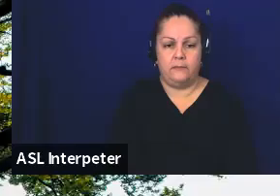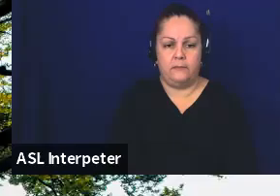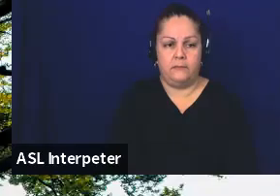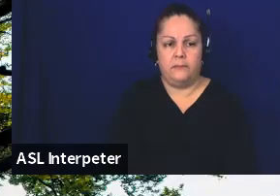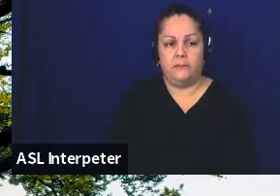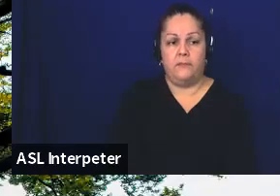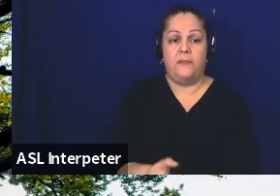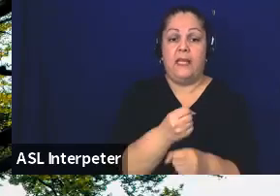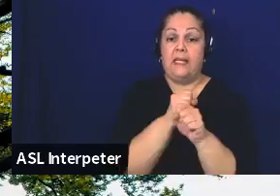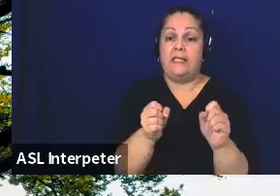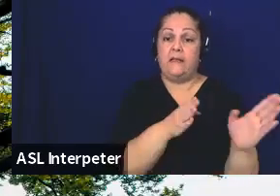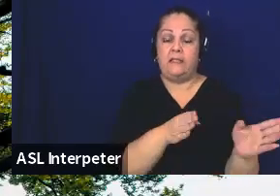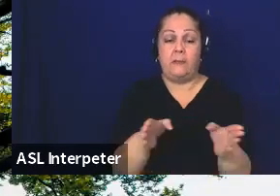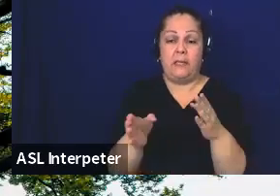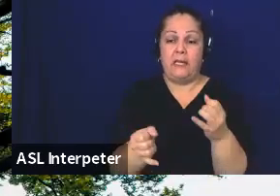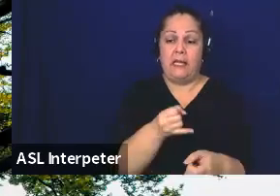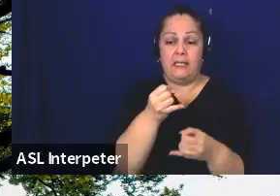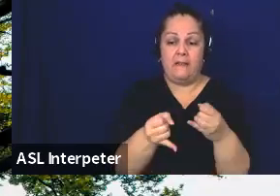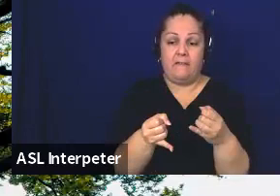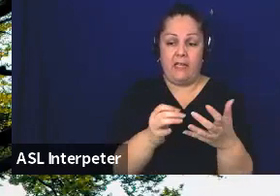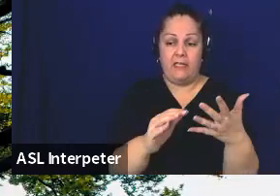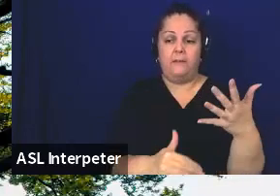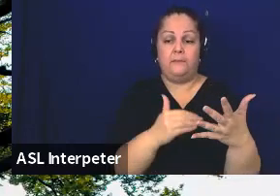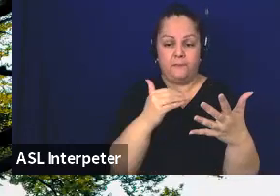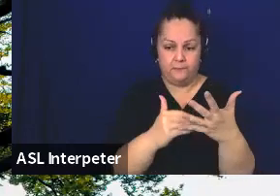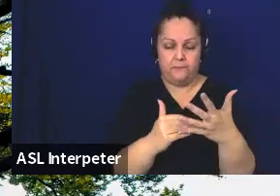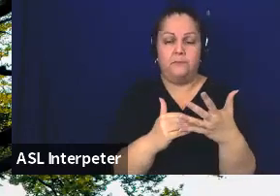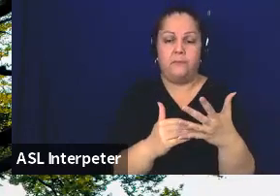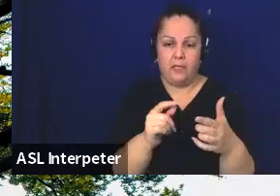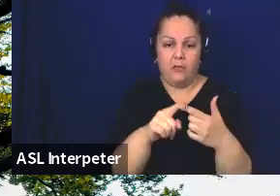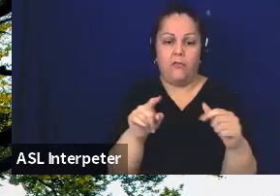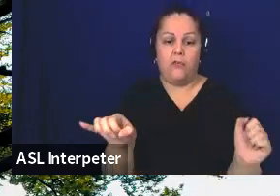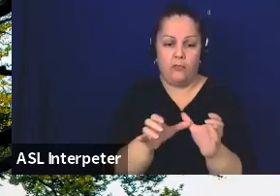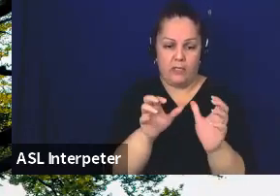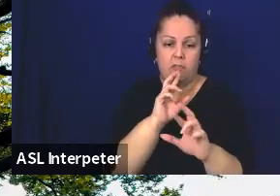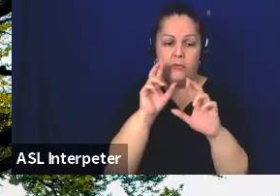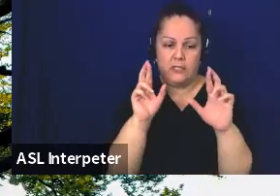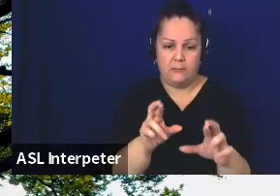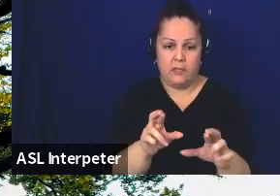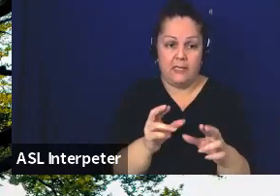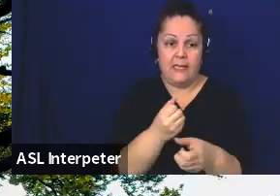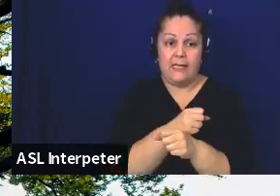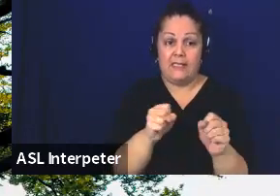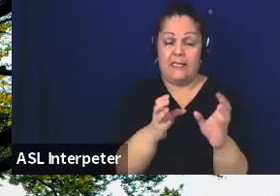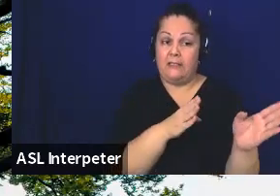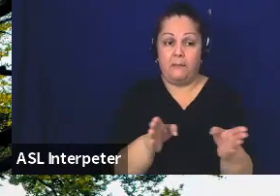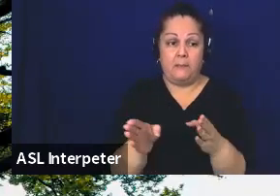Safety planning is the final step of any trauma-informed crisis response. Safety planning is an actionable